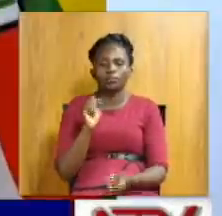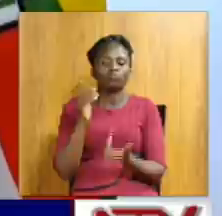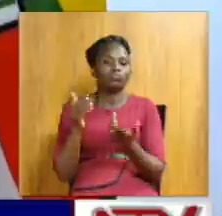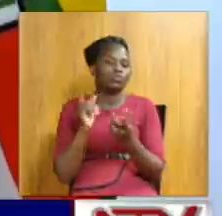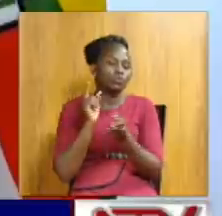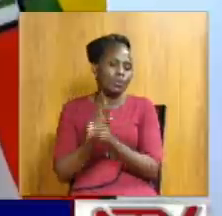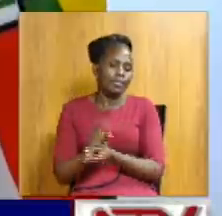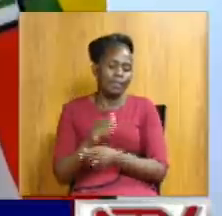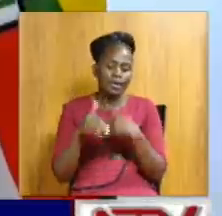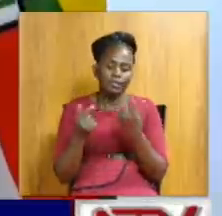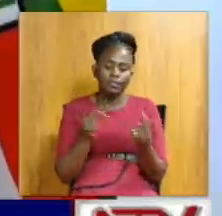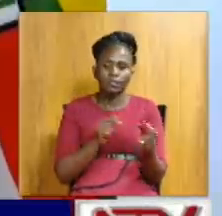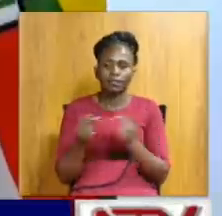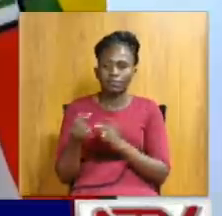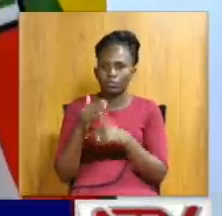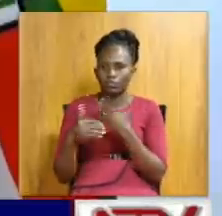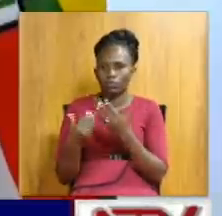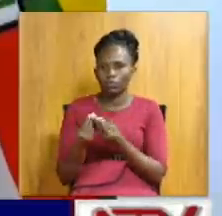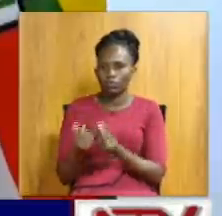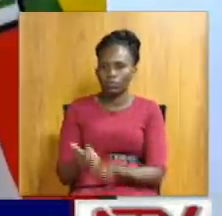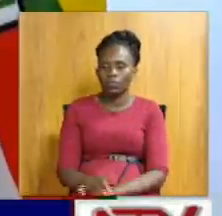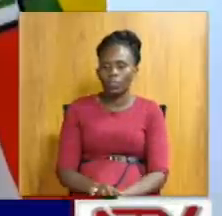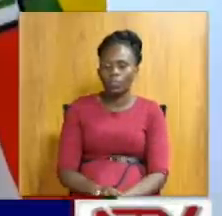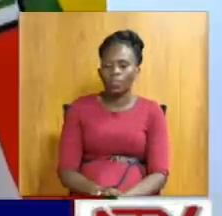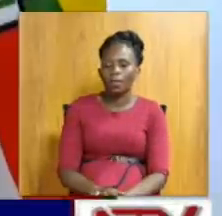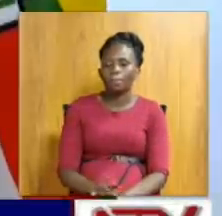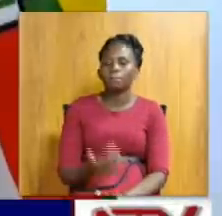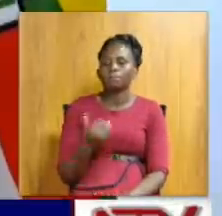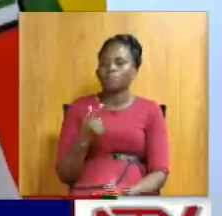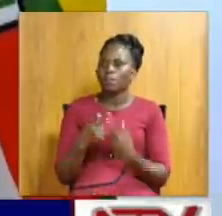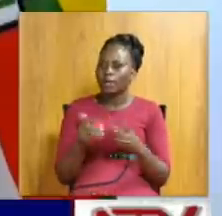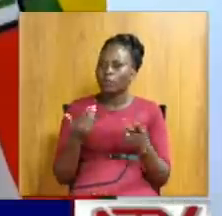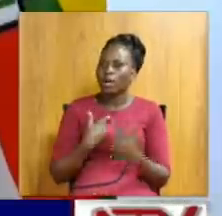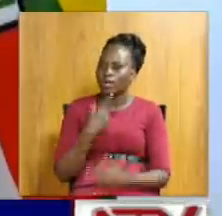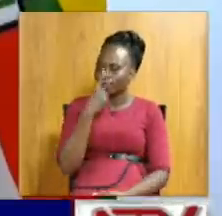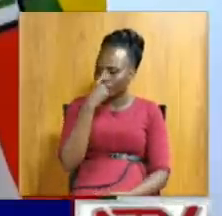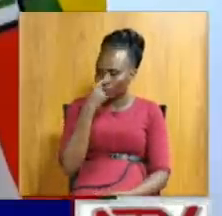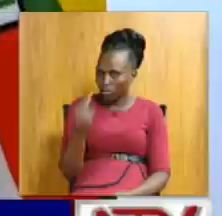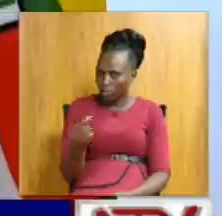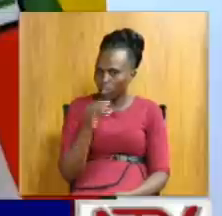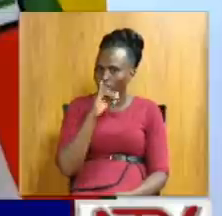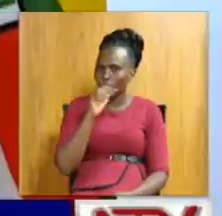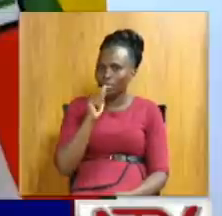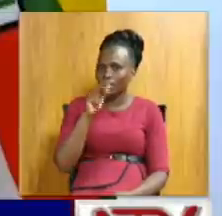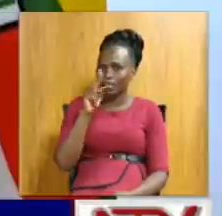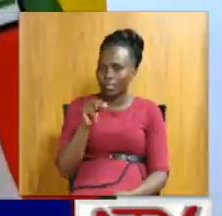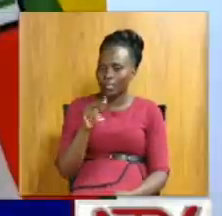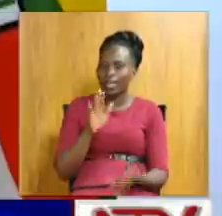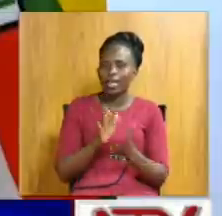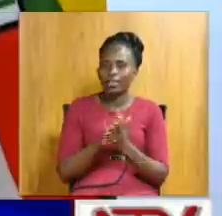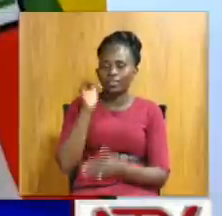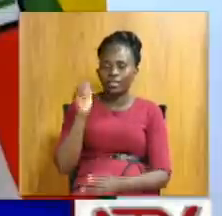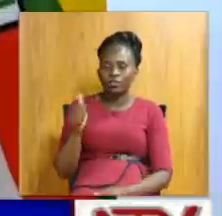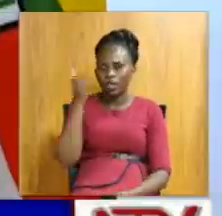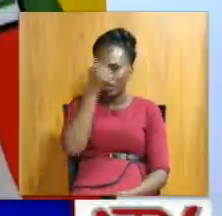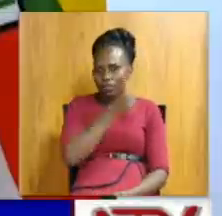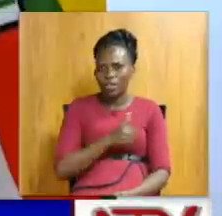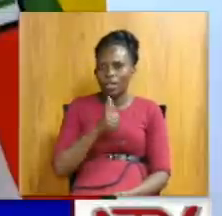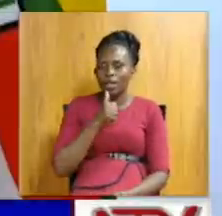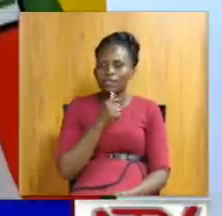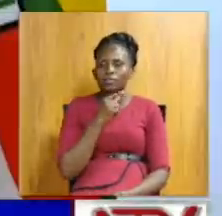The unclever imperialists, such as the Portuguese, Ian Smith, and the South African Boers,